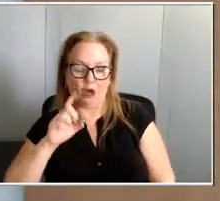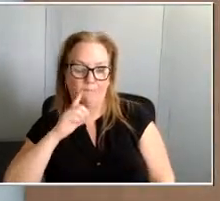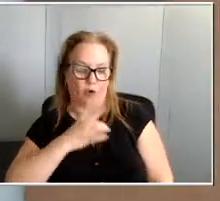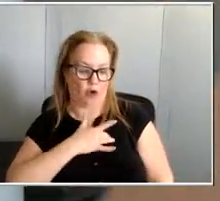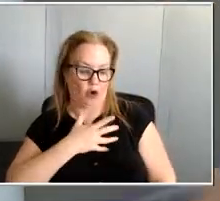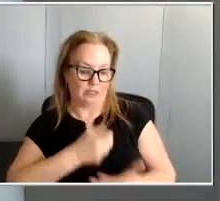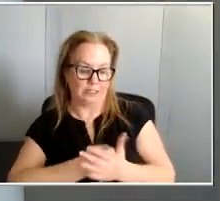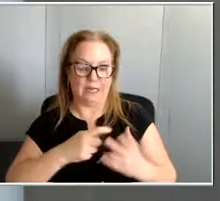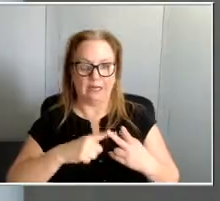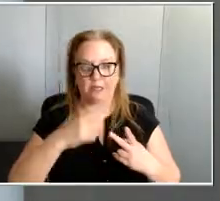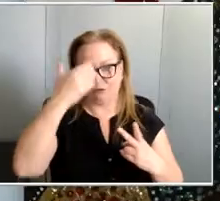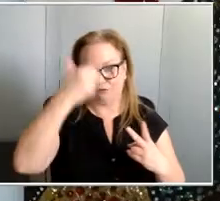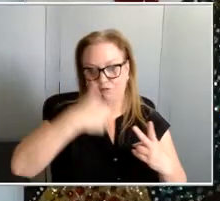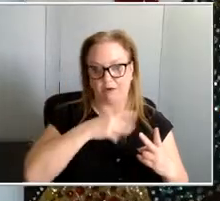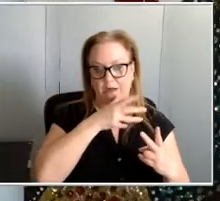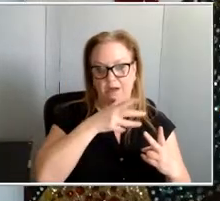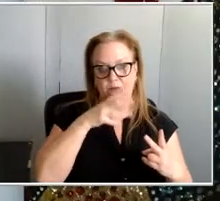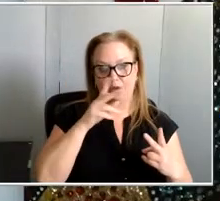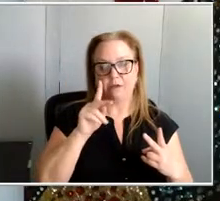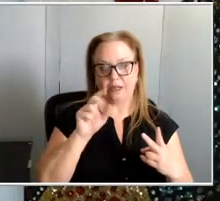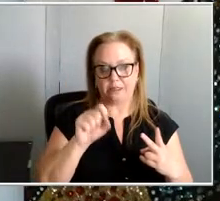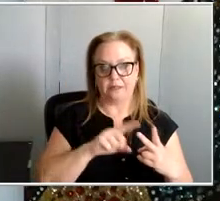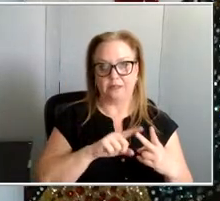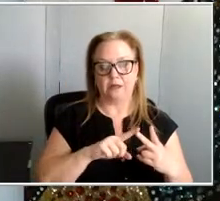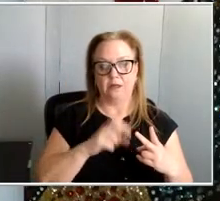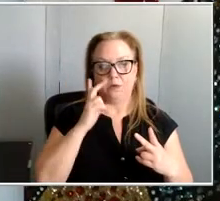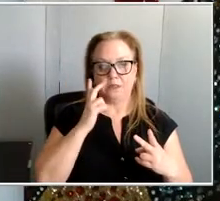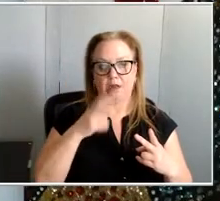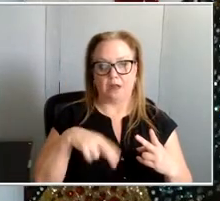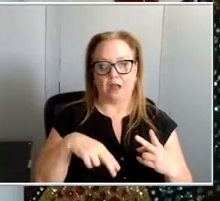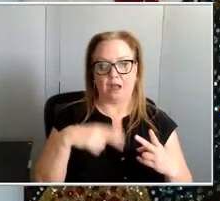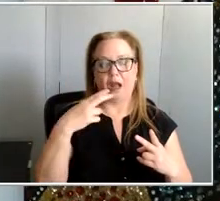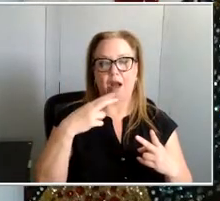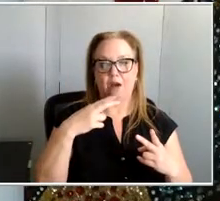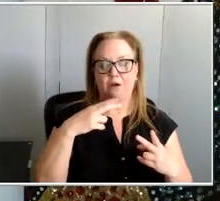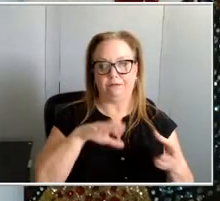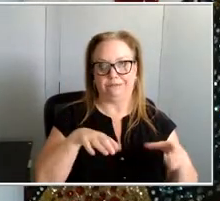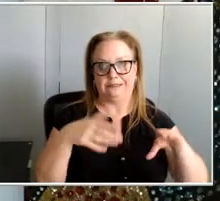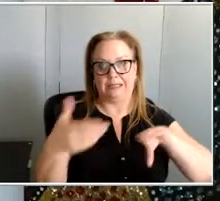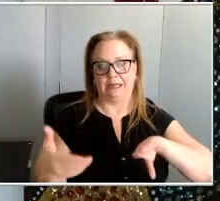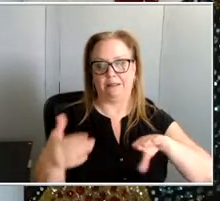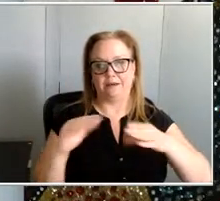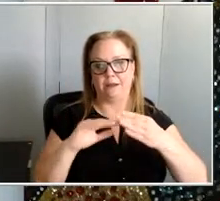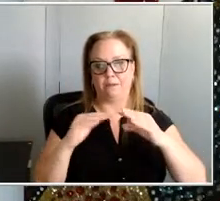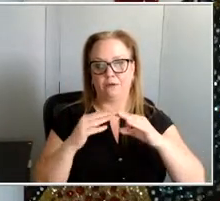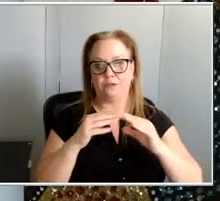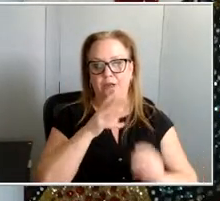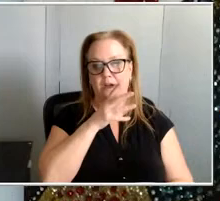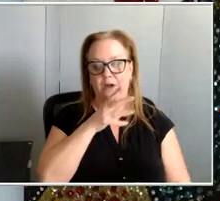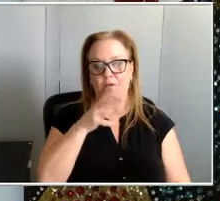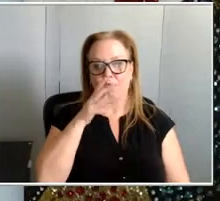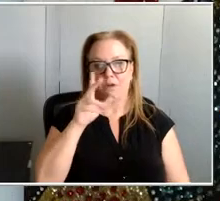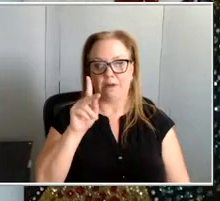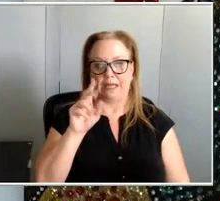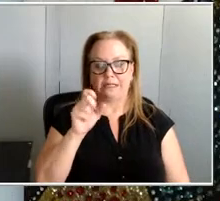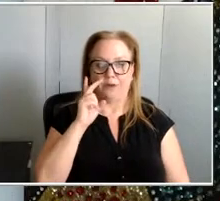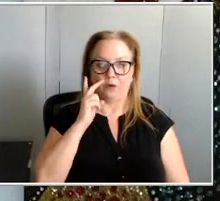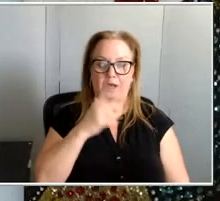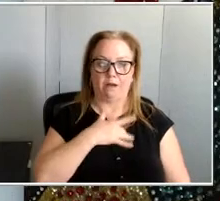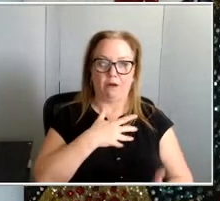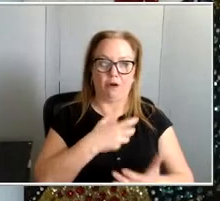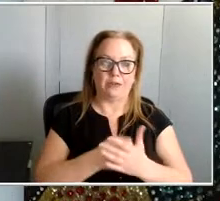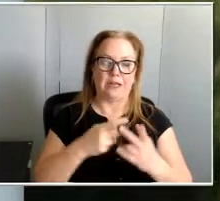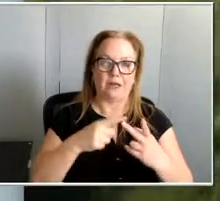and stroke in rural Kansas. We saw that there were higher mortality rates for rural Kansans if you had a heart attack or stroke,